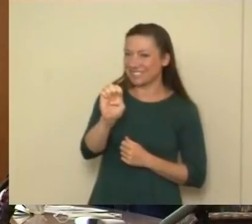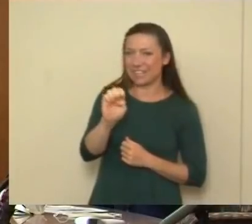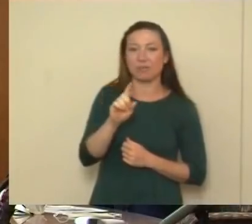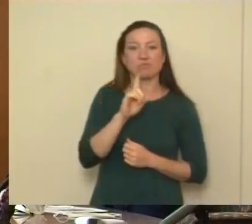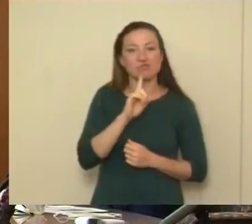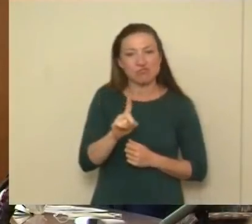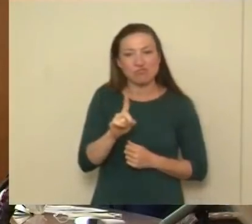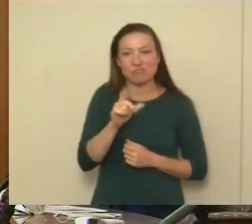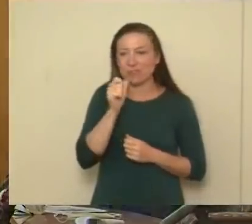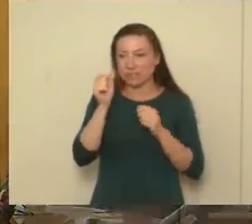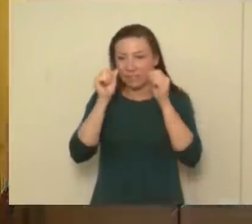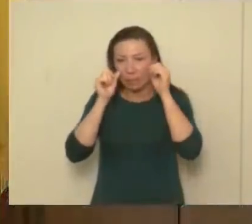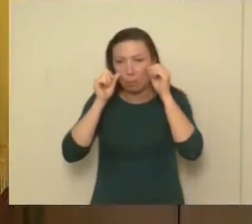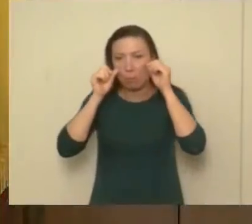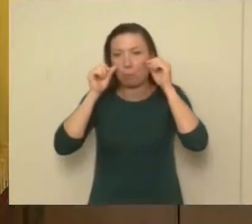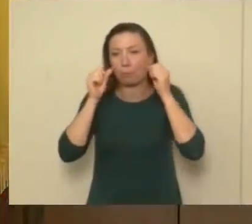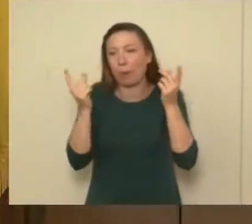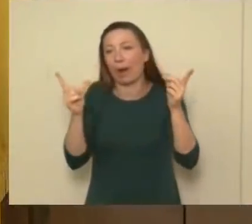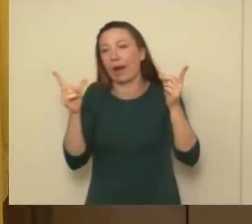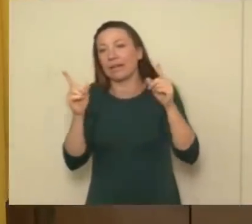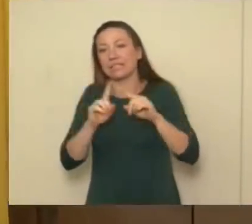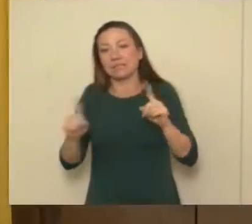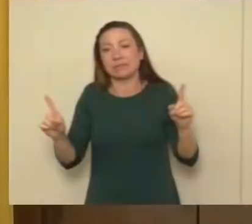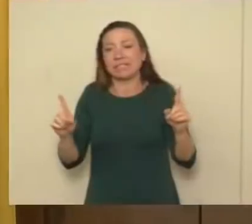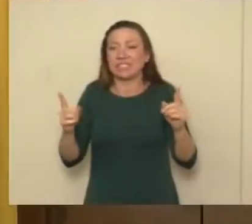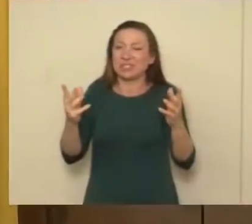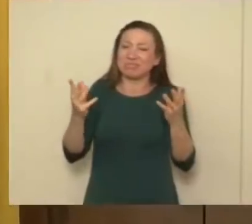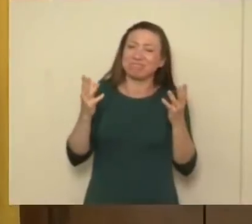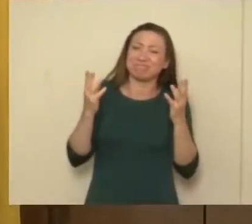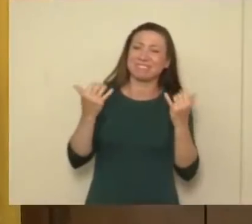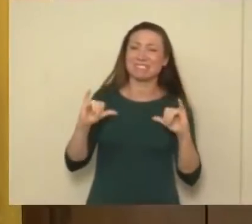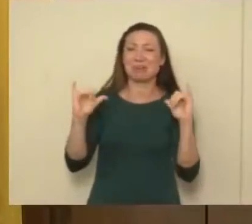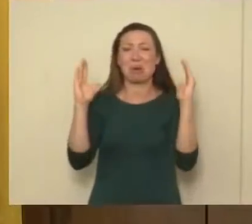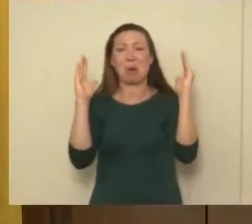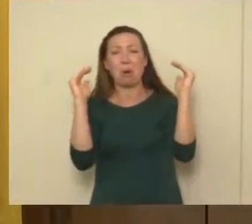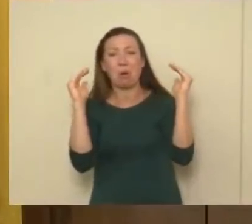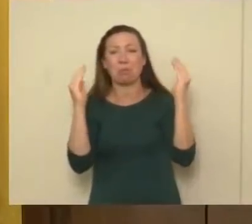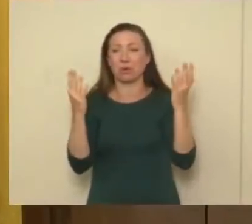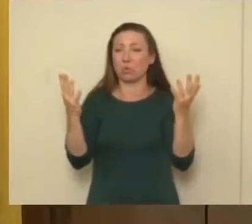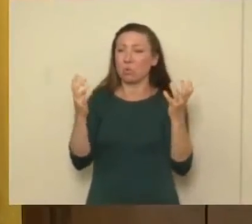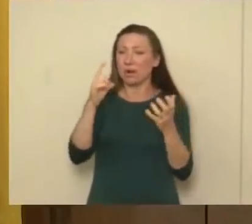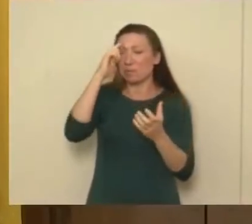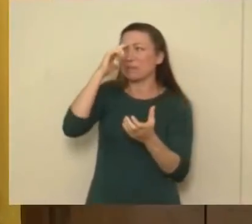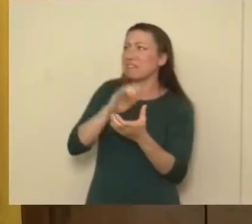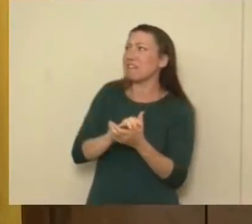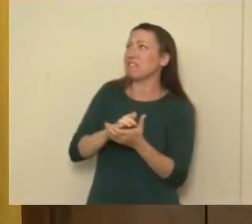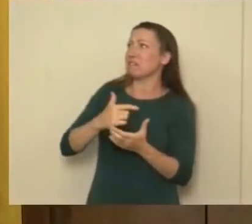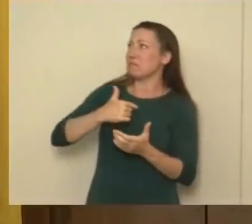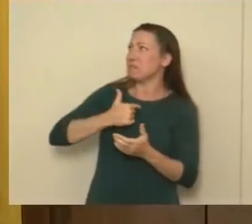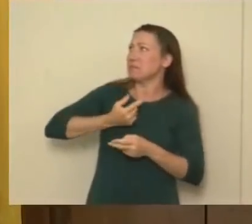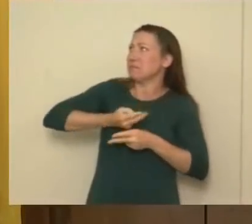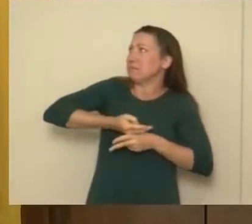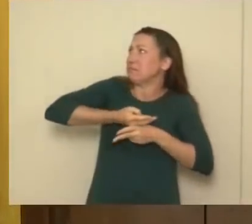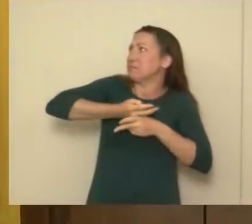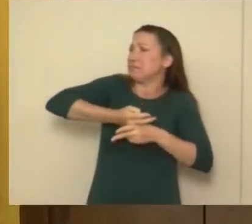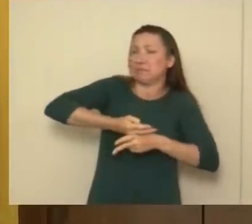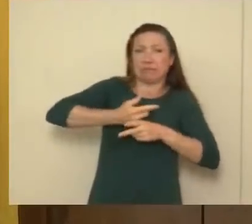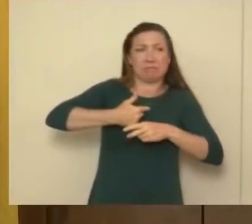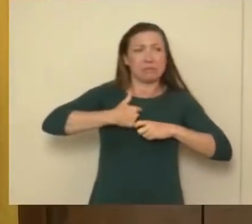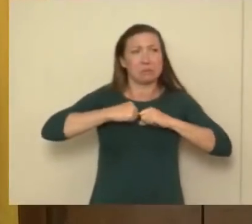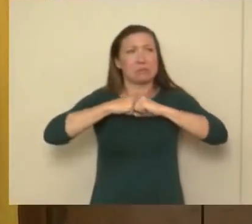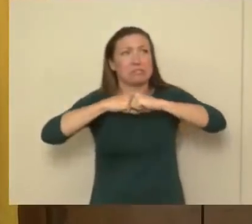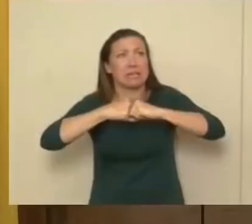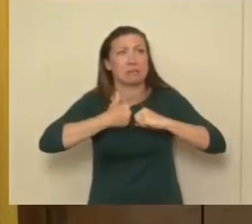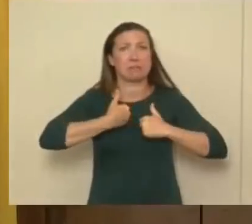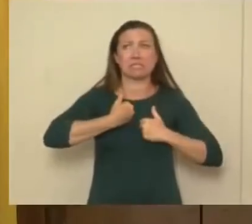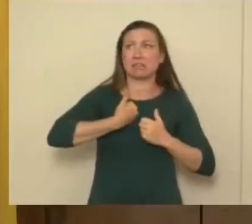New Mexicans were hoping for, right? We want to believe that the precautions that we're taking and that we're all